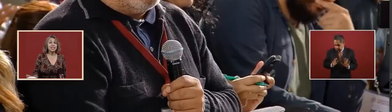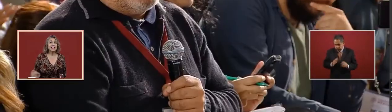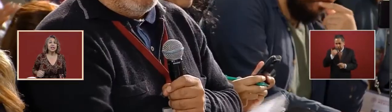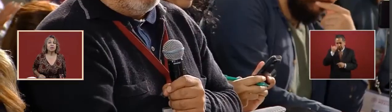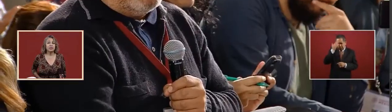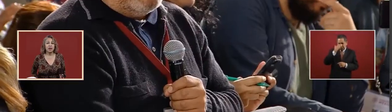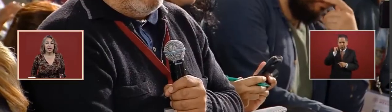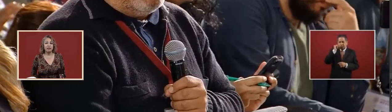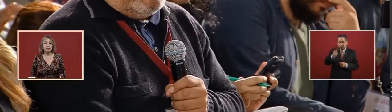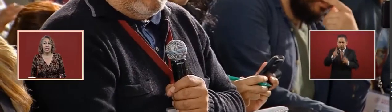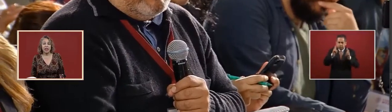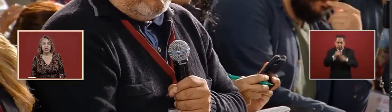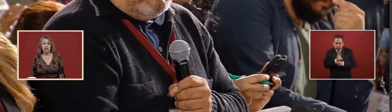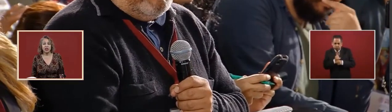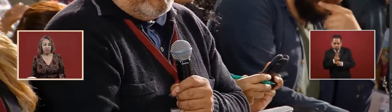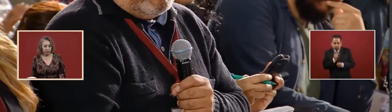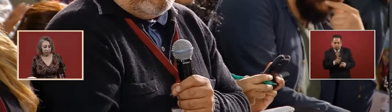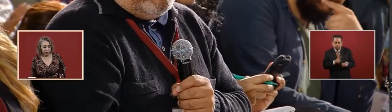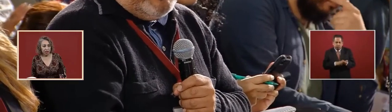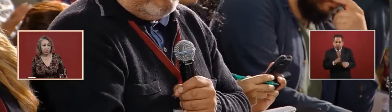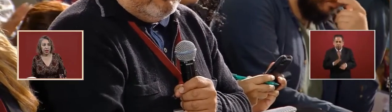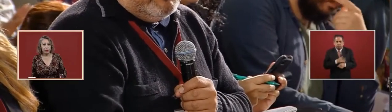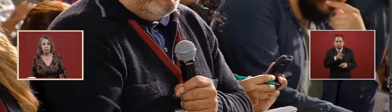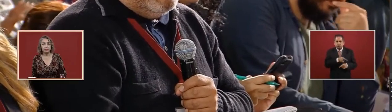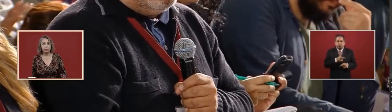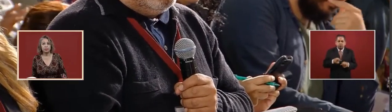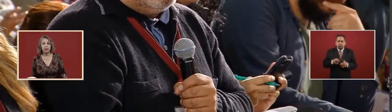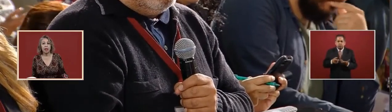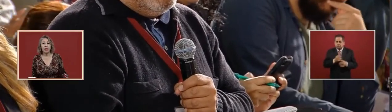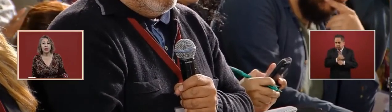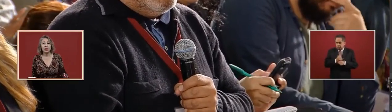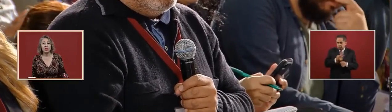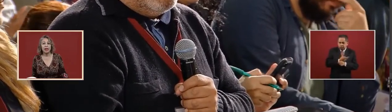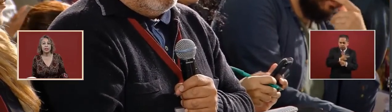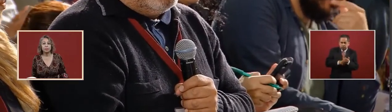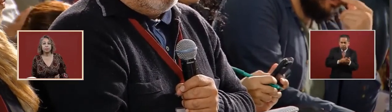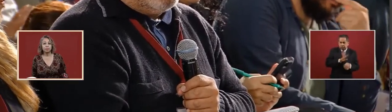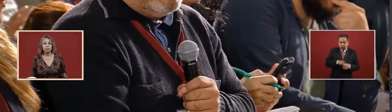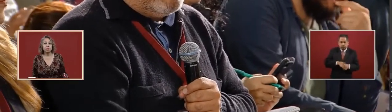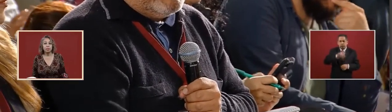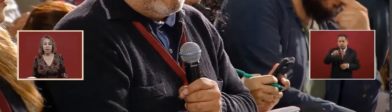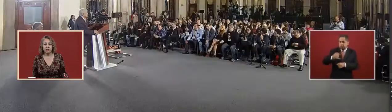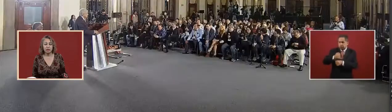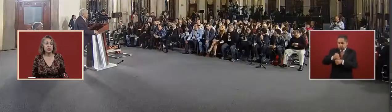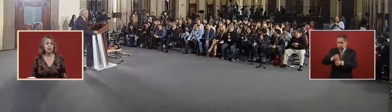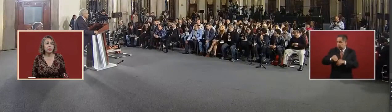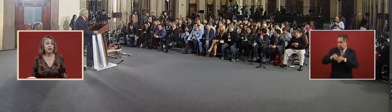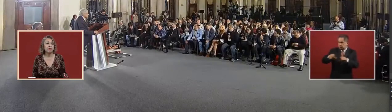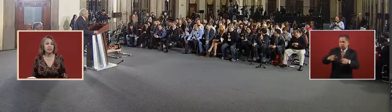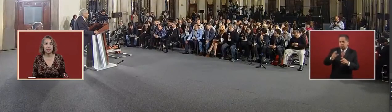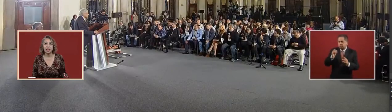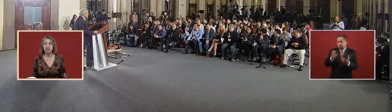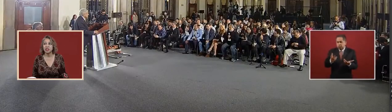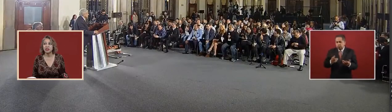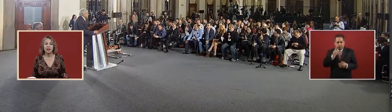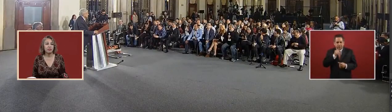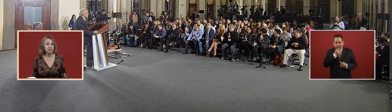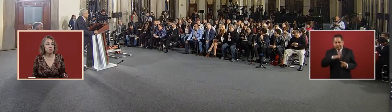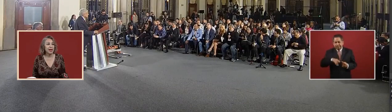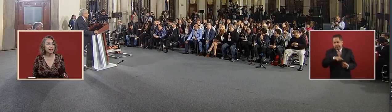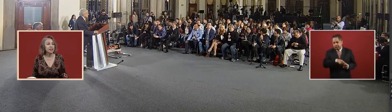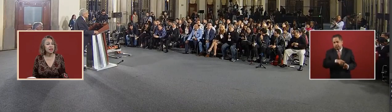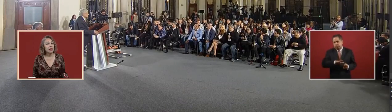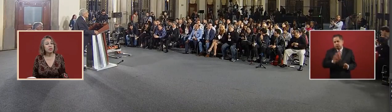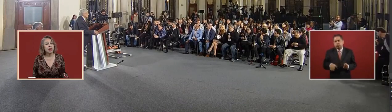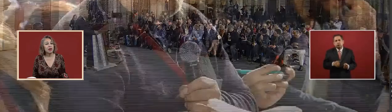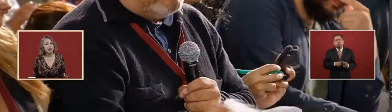that she said it was for lack of medication. If you're following up on that, if there's going to be an investigation to that